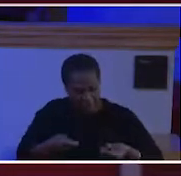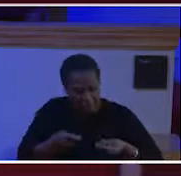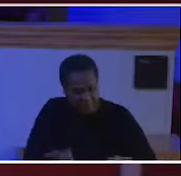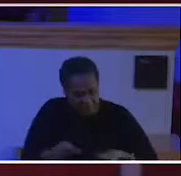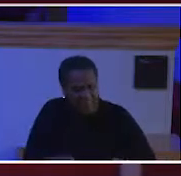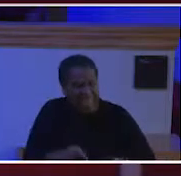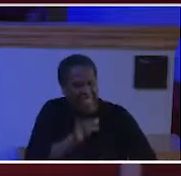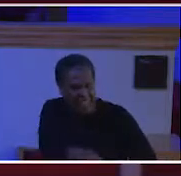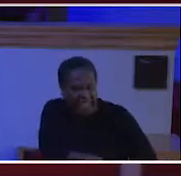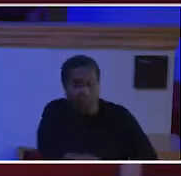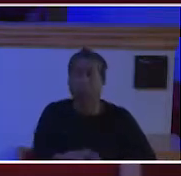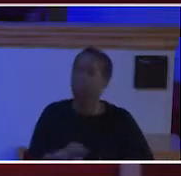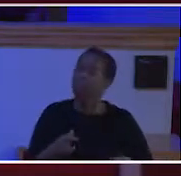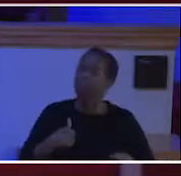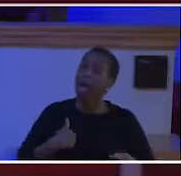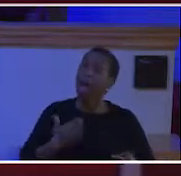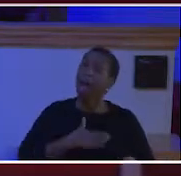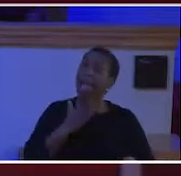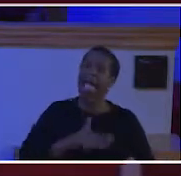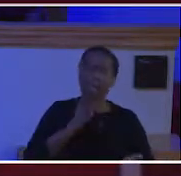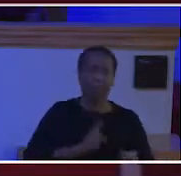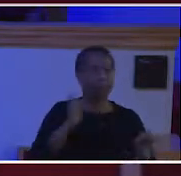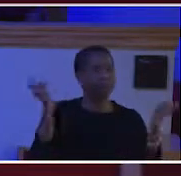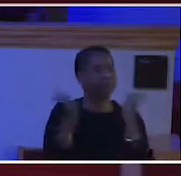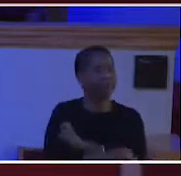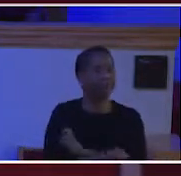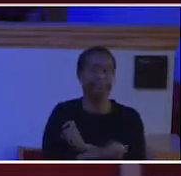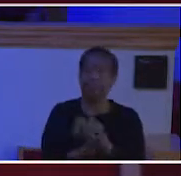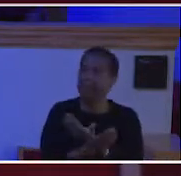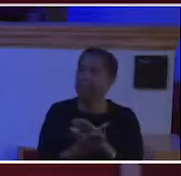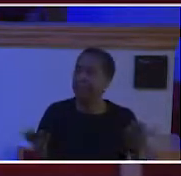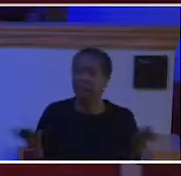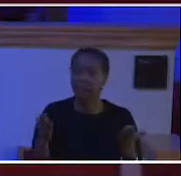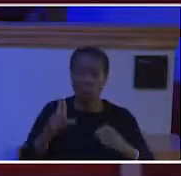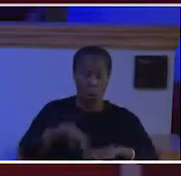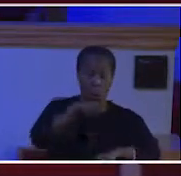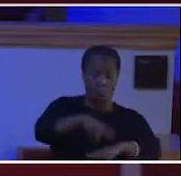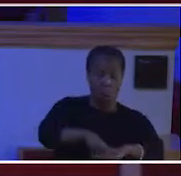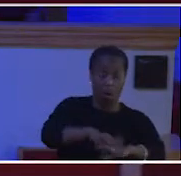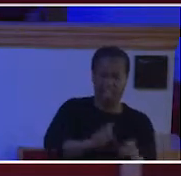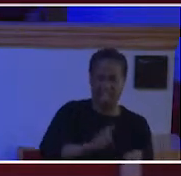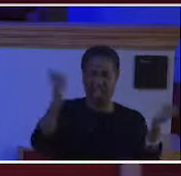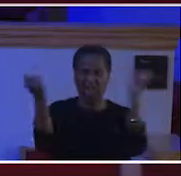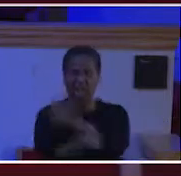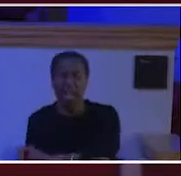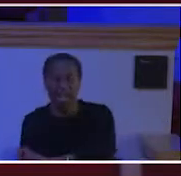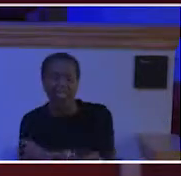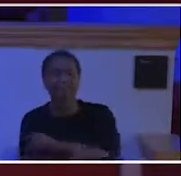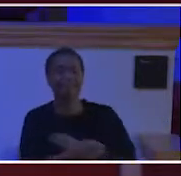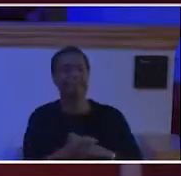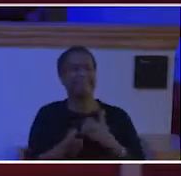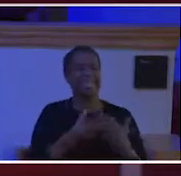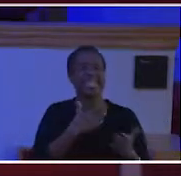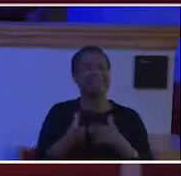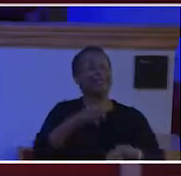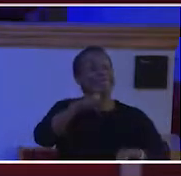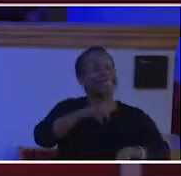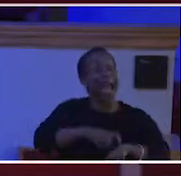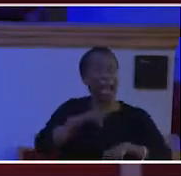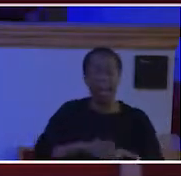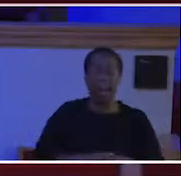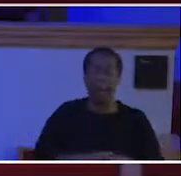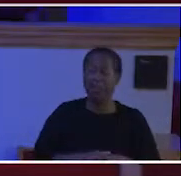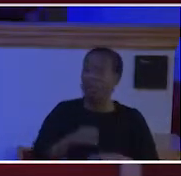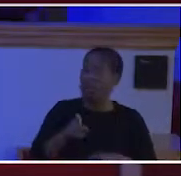glad that he turned every sense of normalcy upside down, even time,